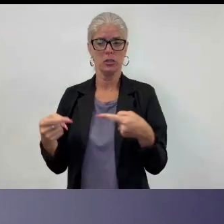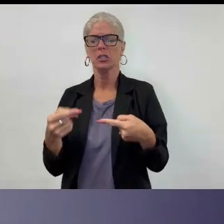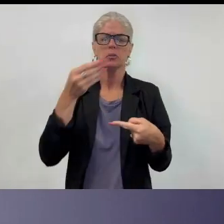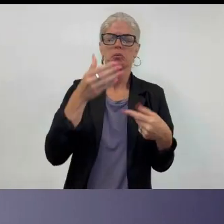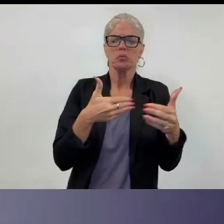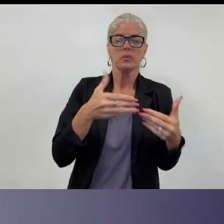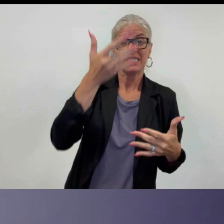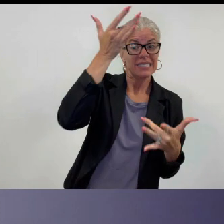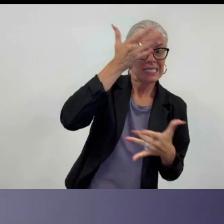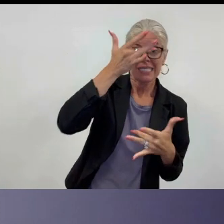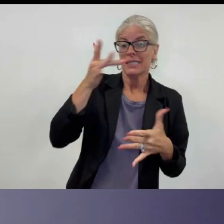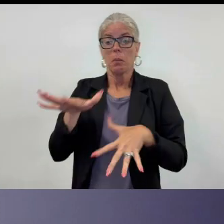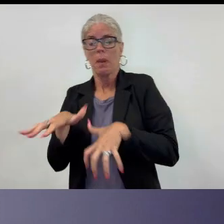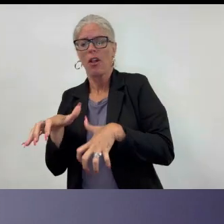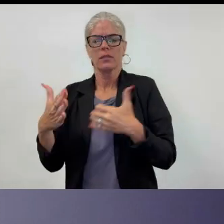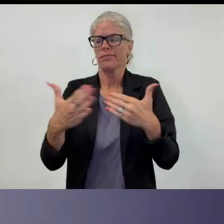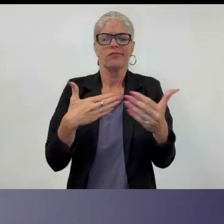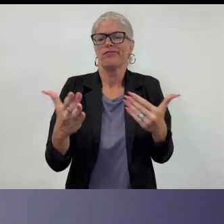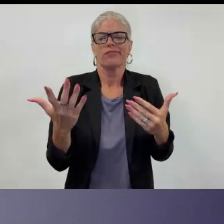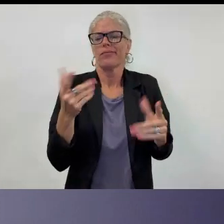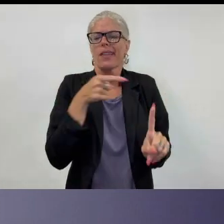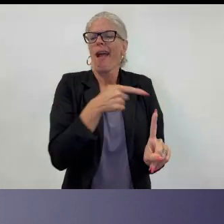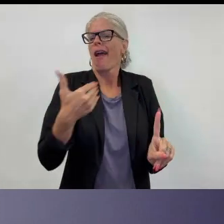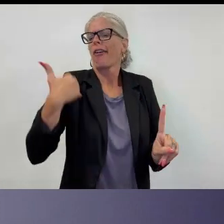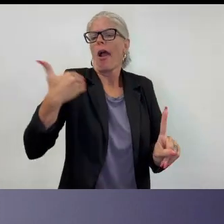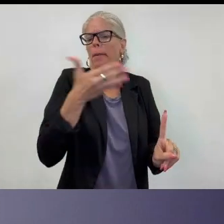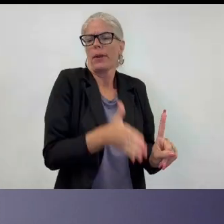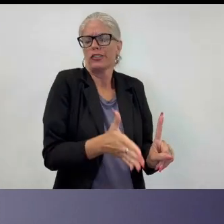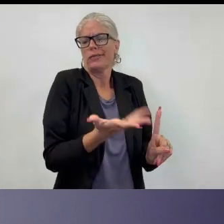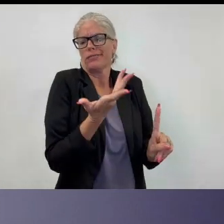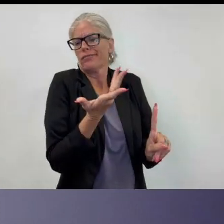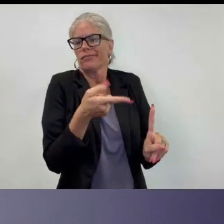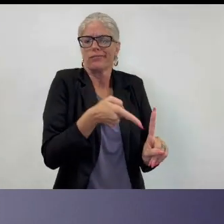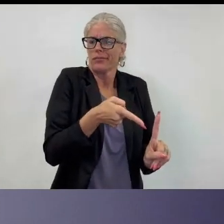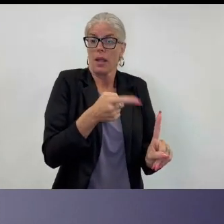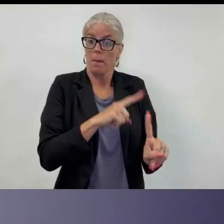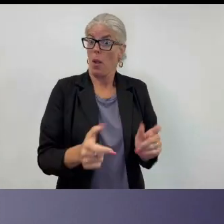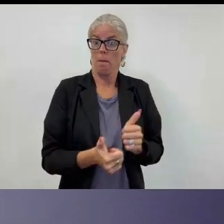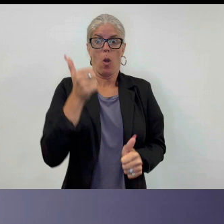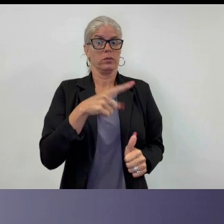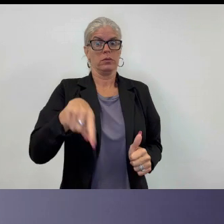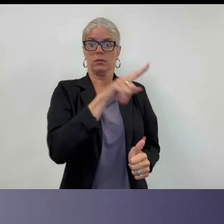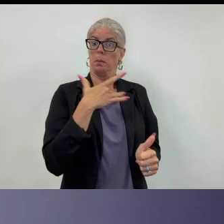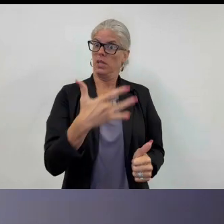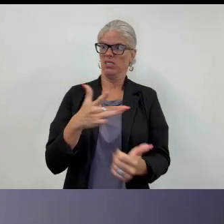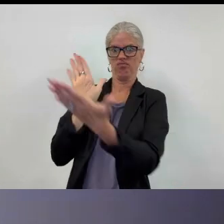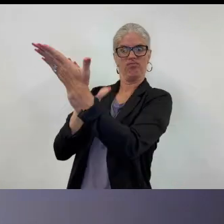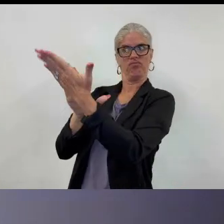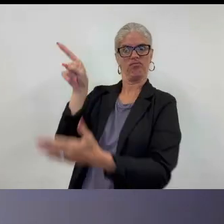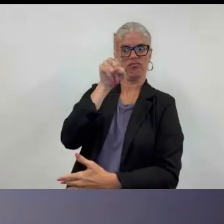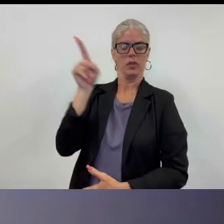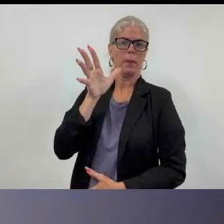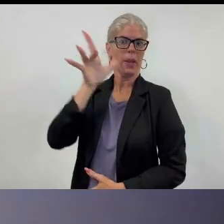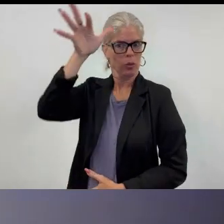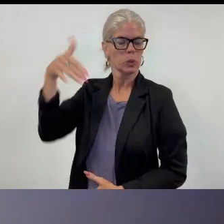had an injury or disease and became paralyzed as younger people credit their parents. And it